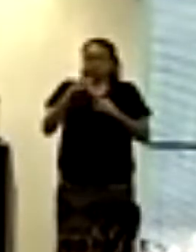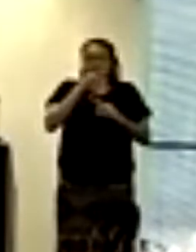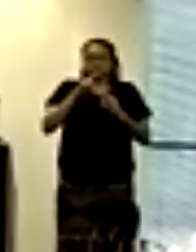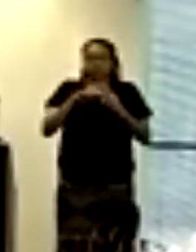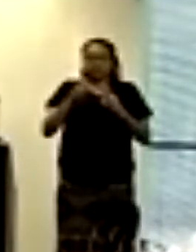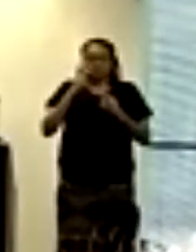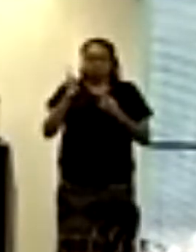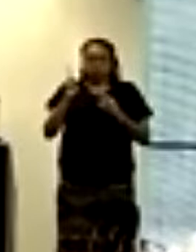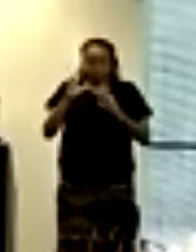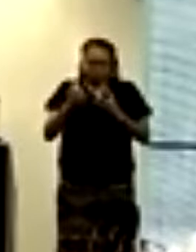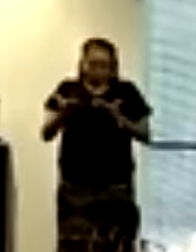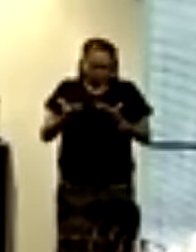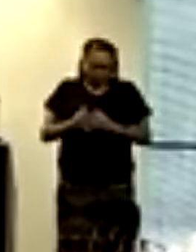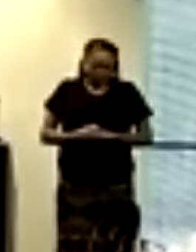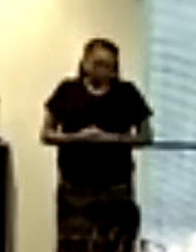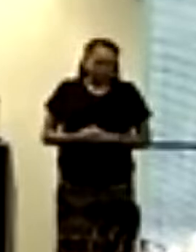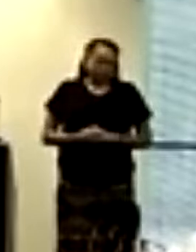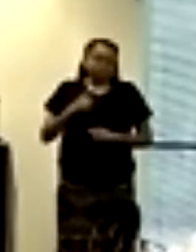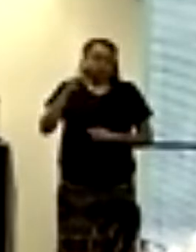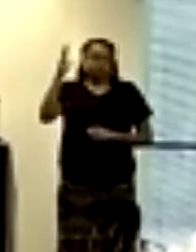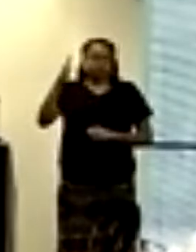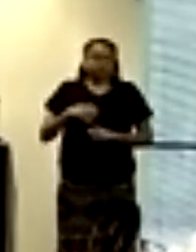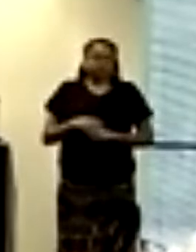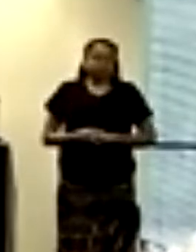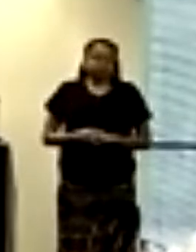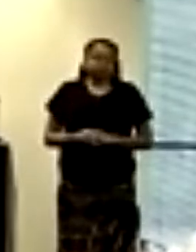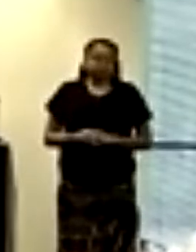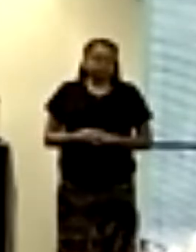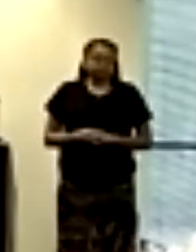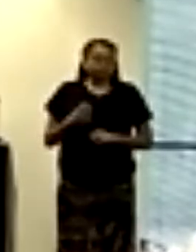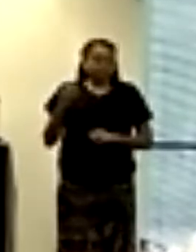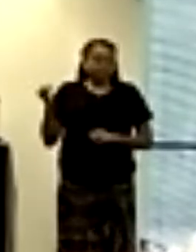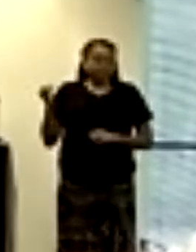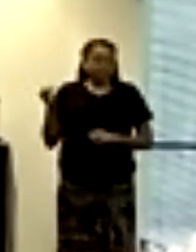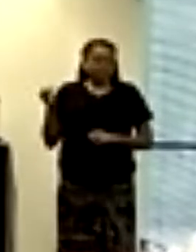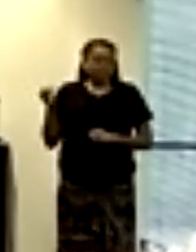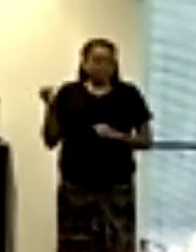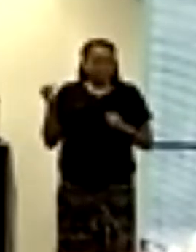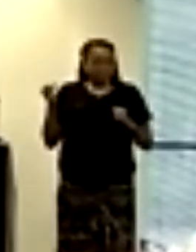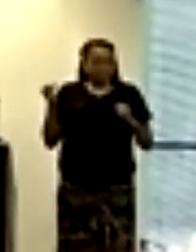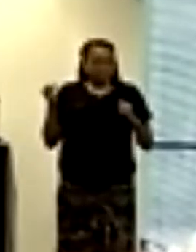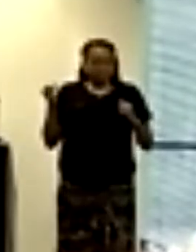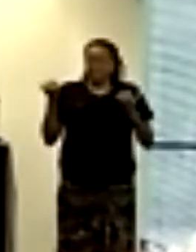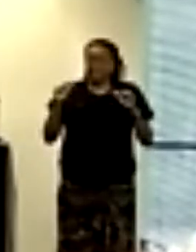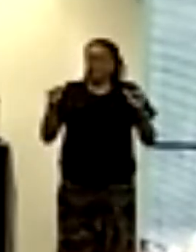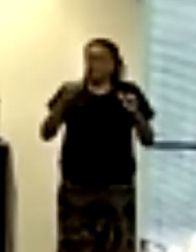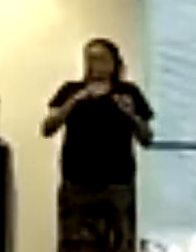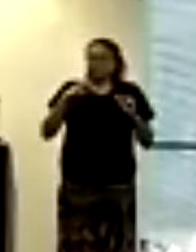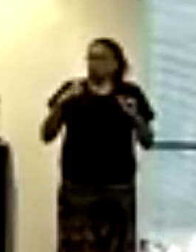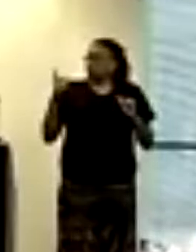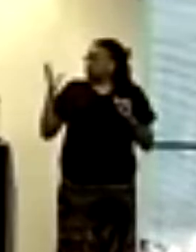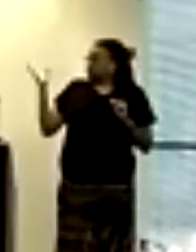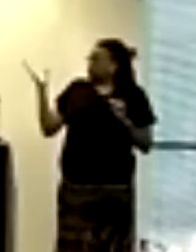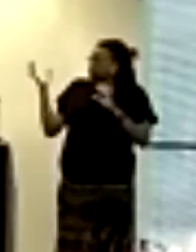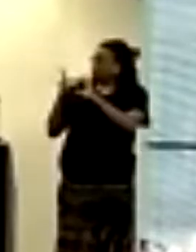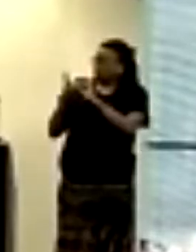be interested in serving in the future. And with that, if any of the commissioners who are on have had an